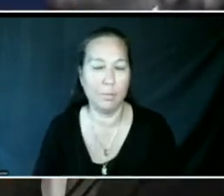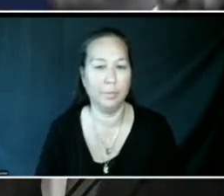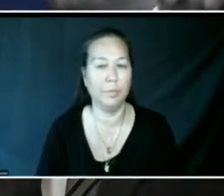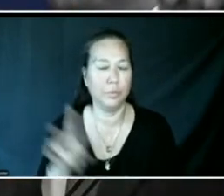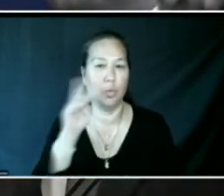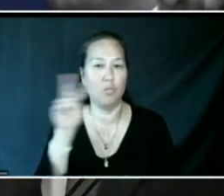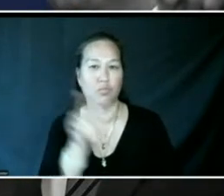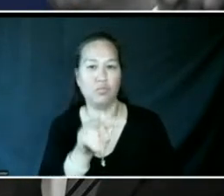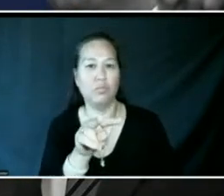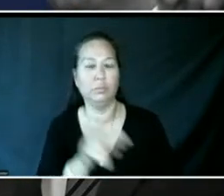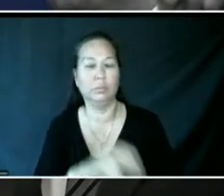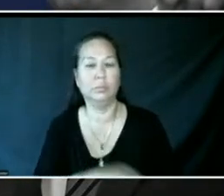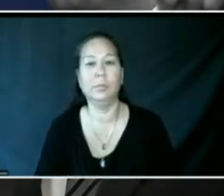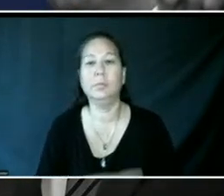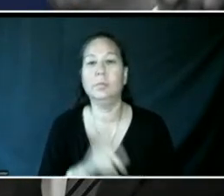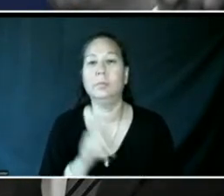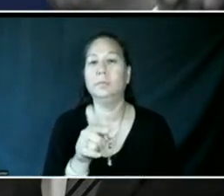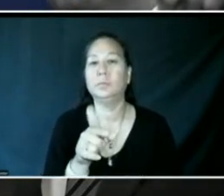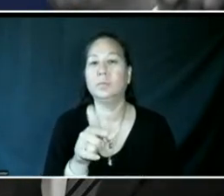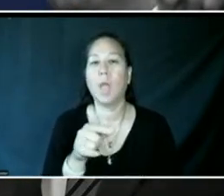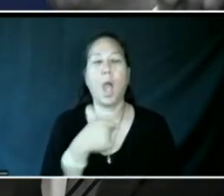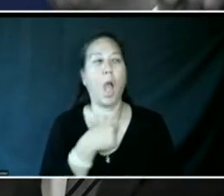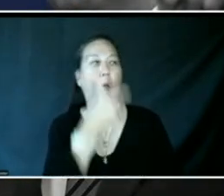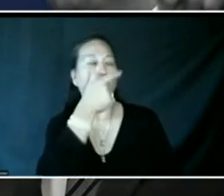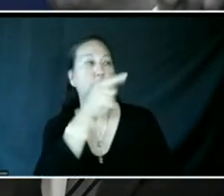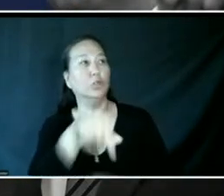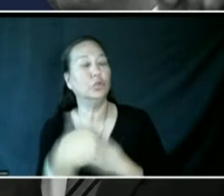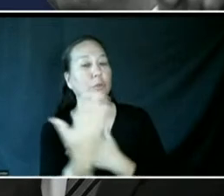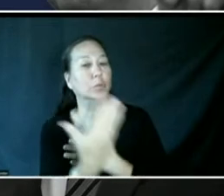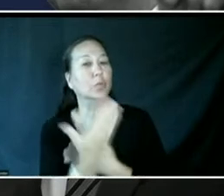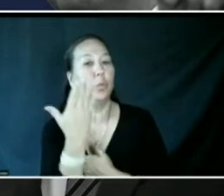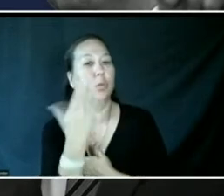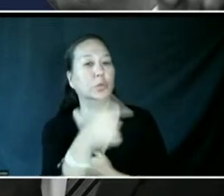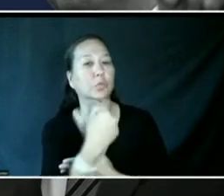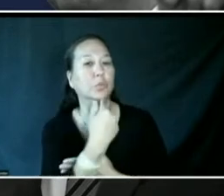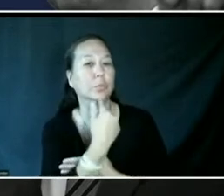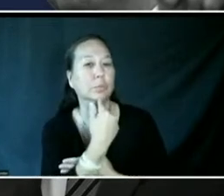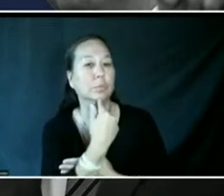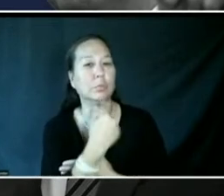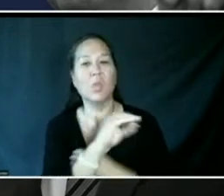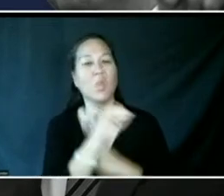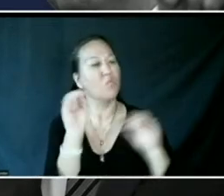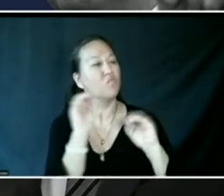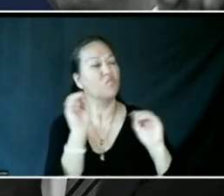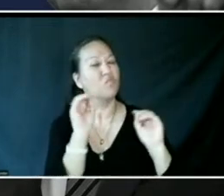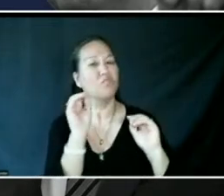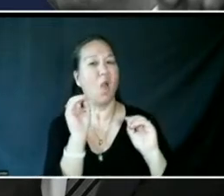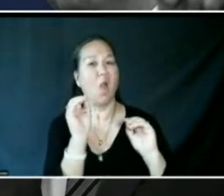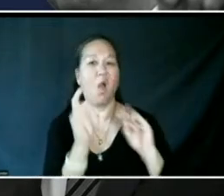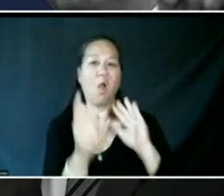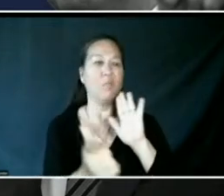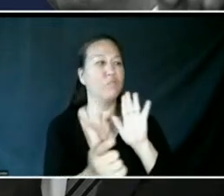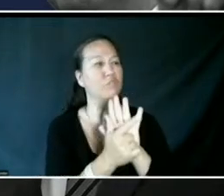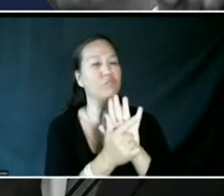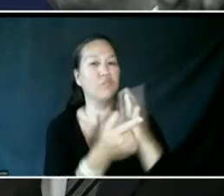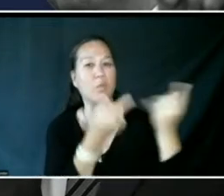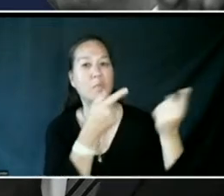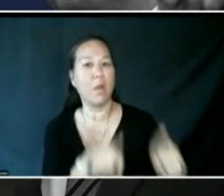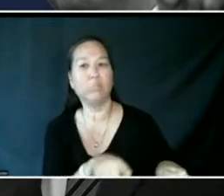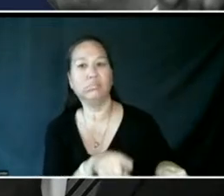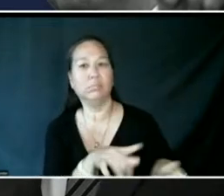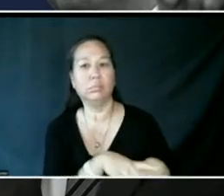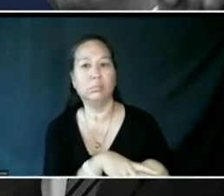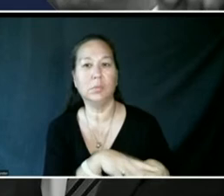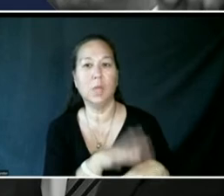And I watched you this morning and you said, well, there was no criminality, but I mean, all of this stuff is